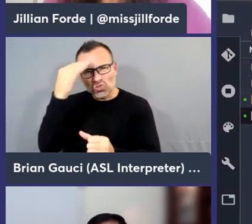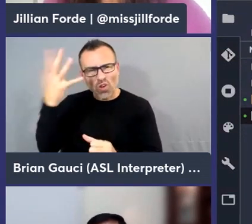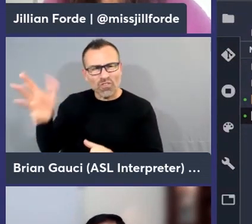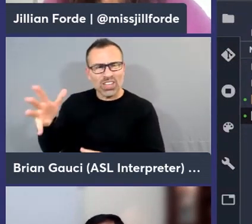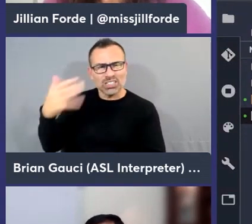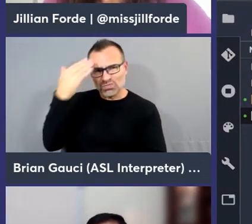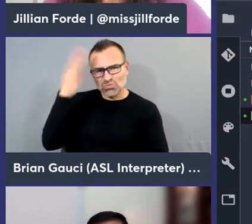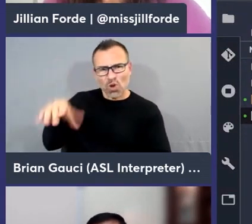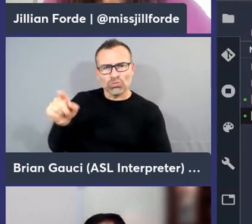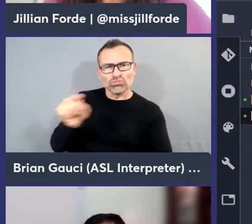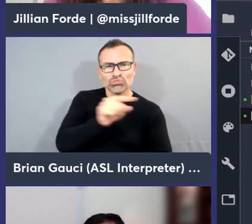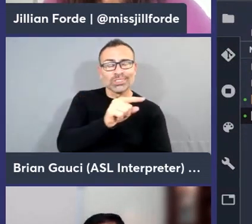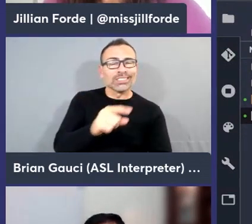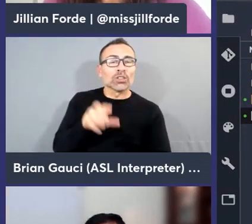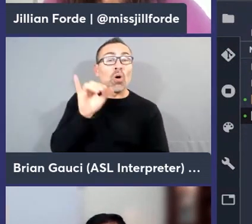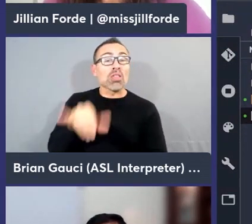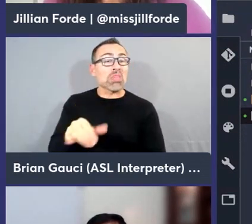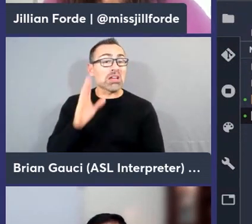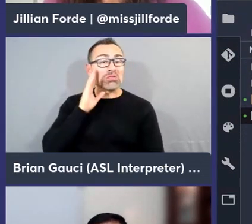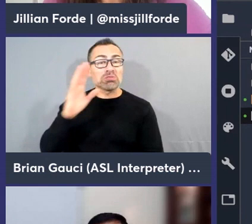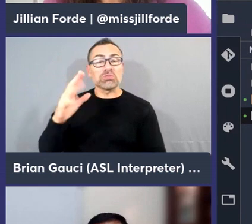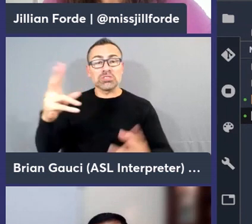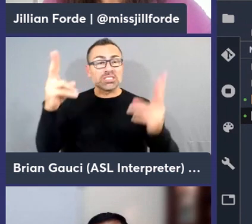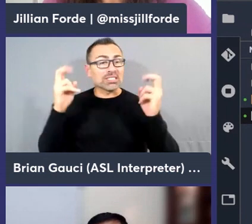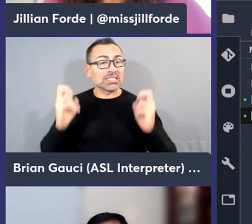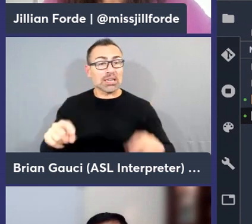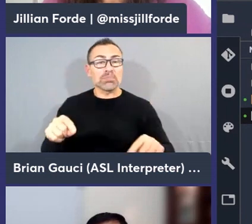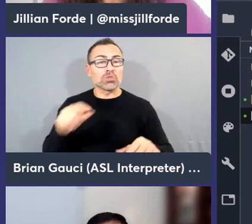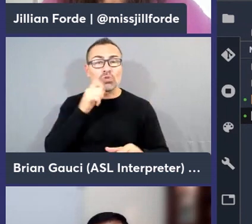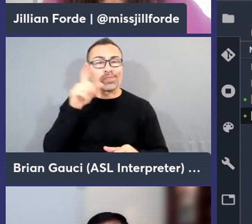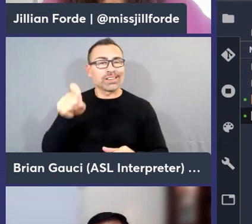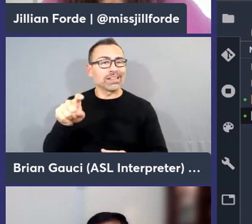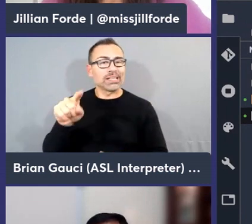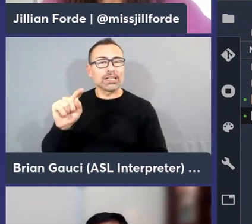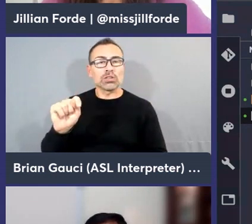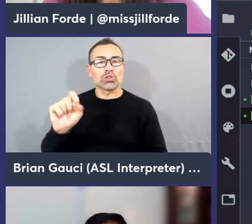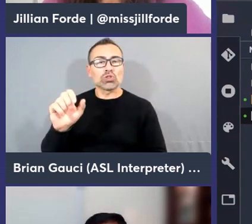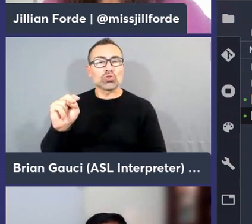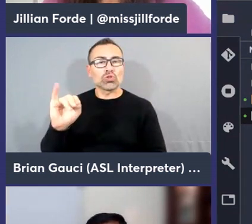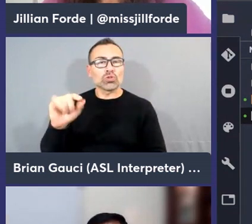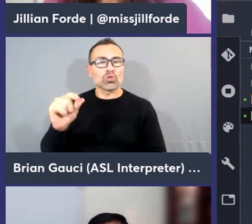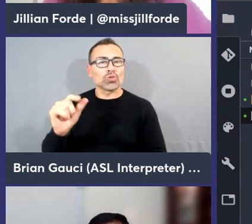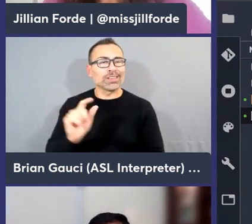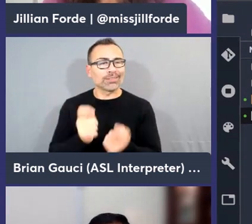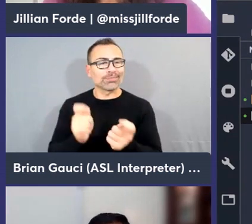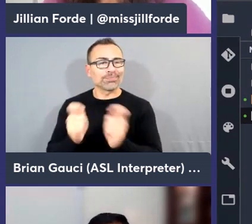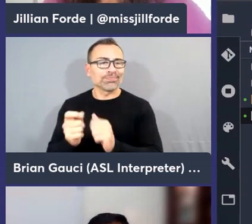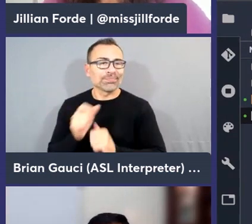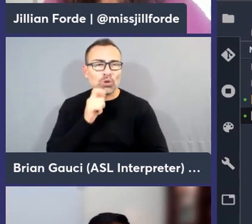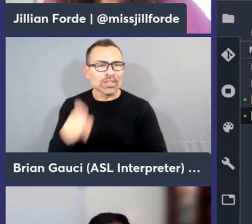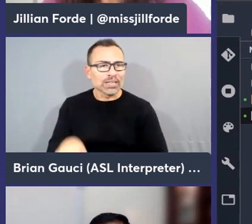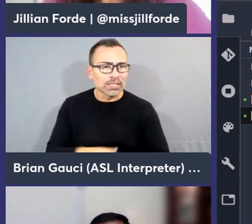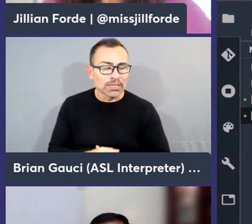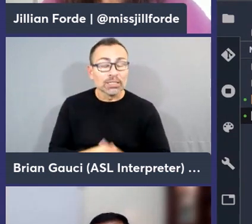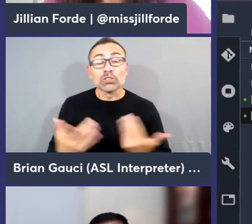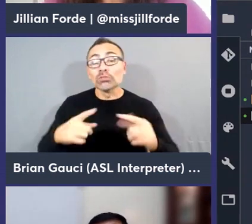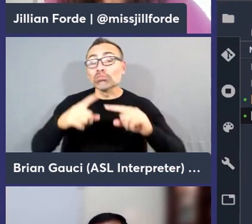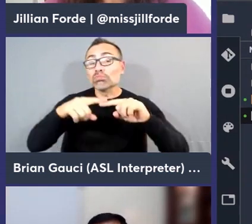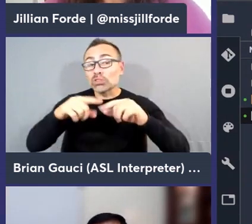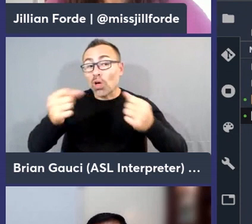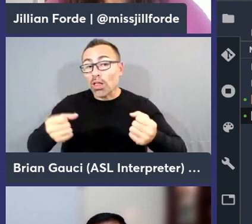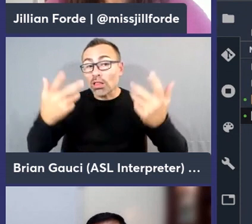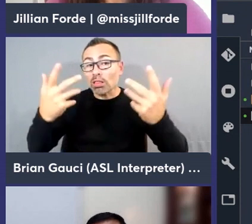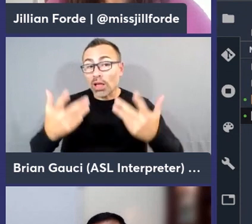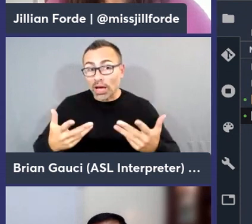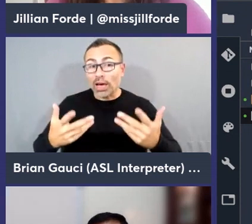situations, you may skip tuning. But again, it all depends on a lot of different factors. You need to understand the structure of the problem.